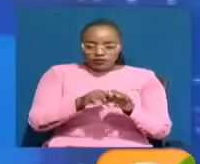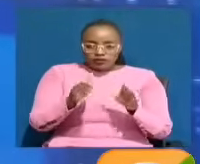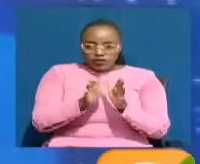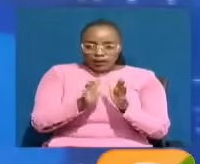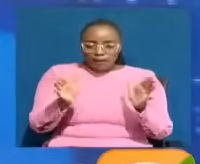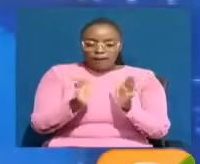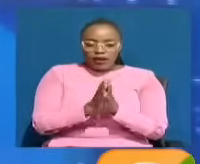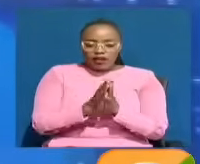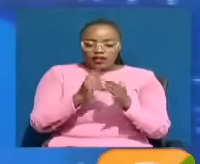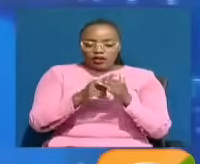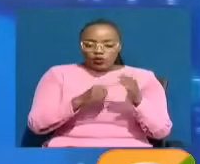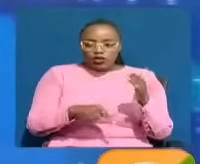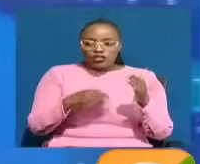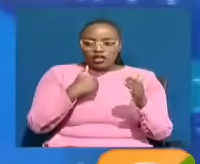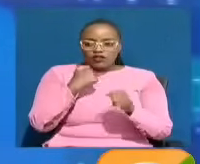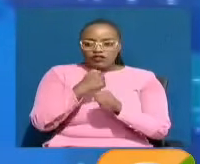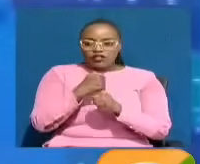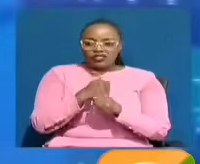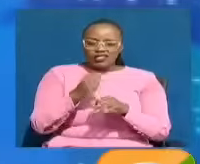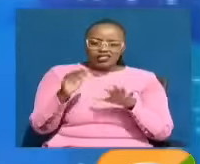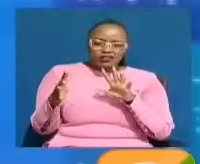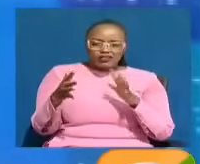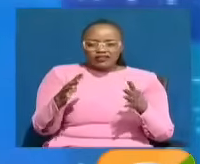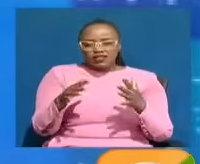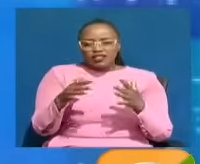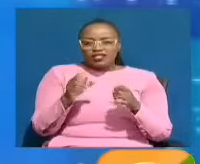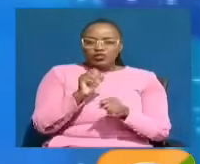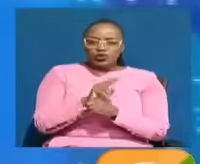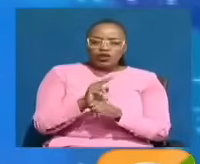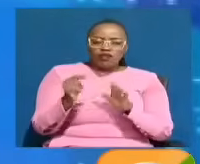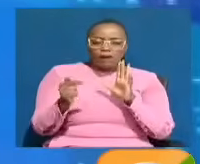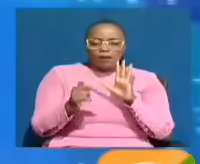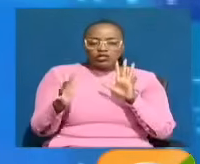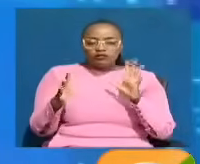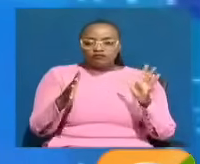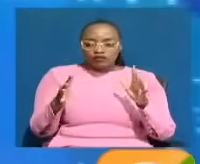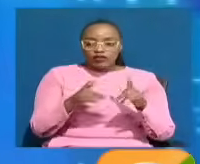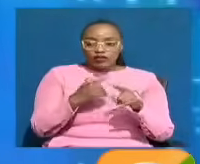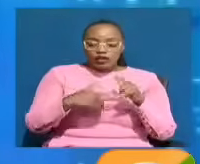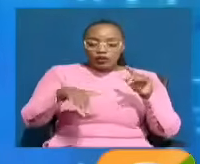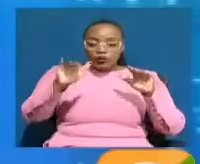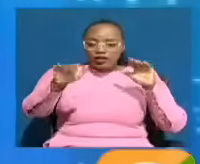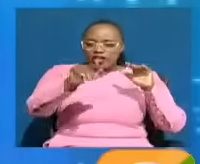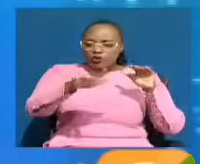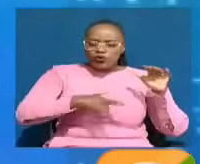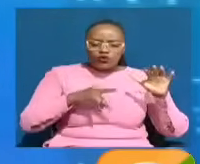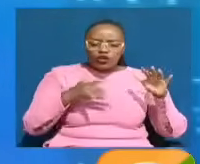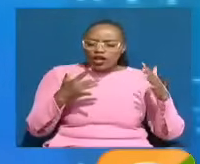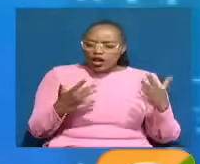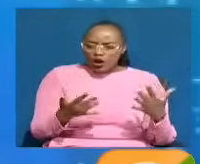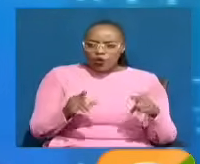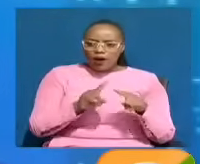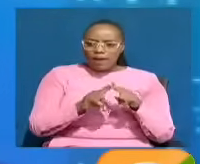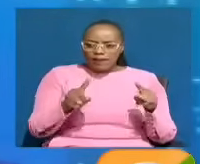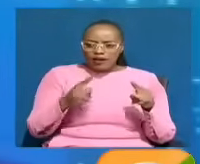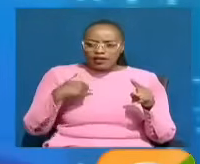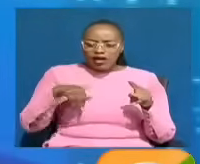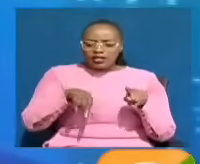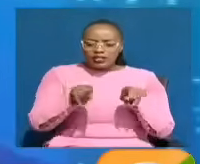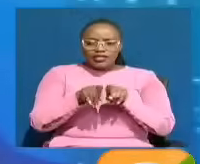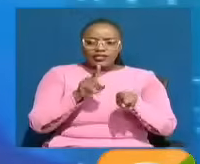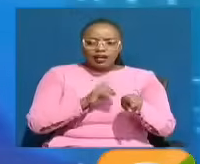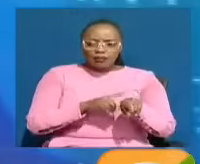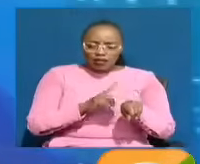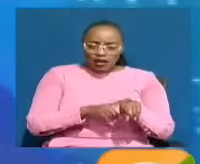about the wage bill, which stands now at about 12.07 trillion? And we're going to ask, what do you feel about the wage bill? But we're also going at the same time. So